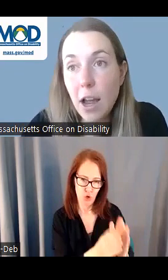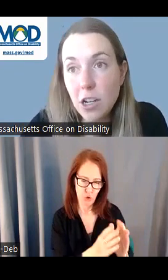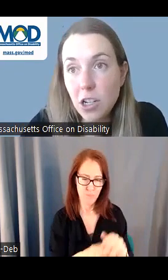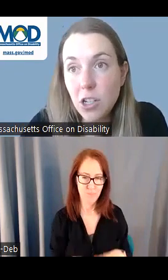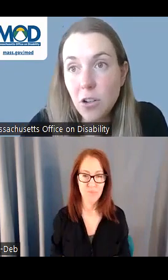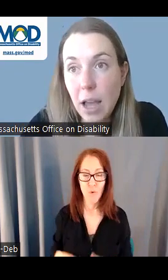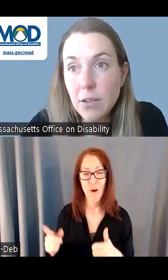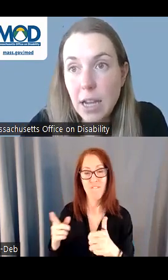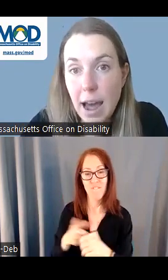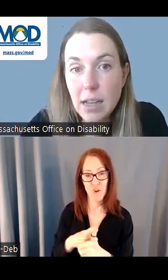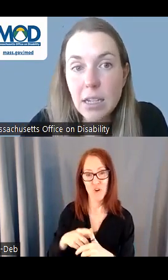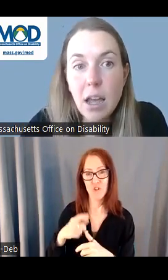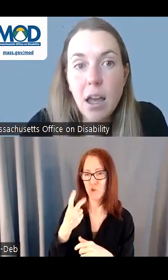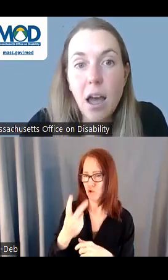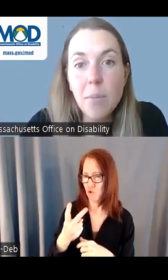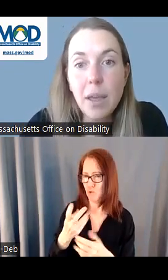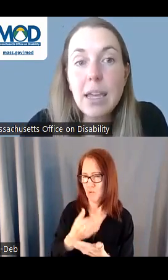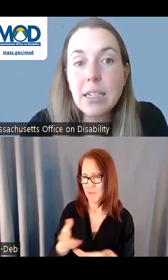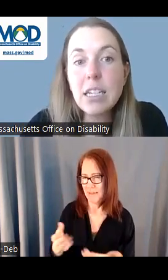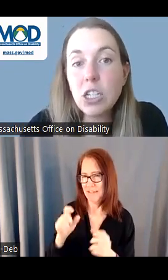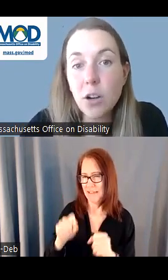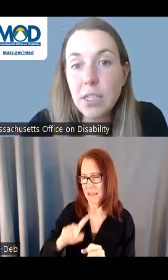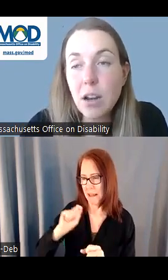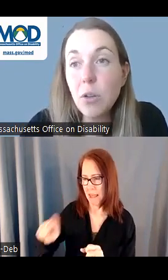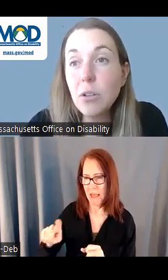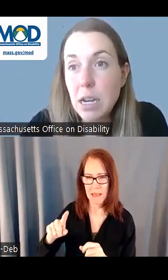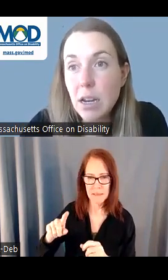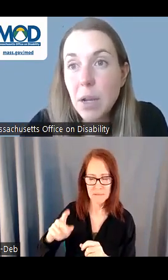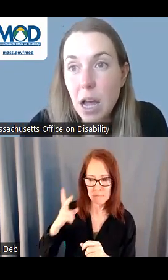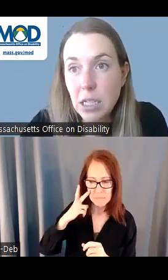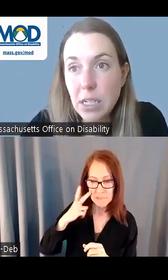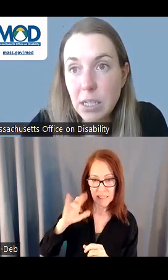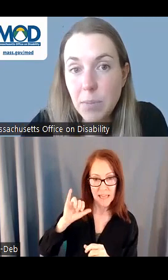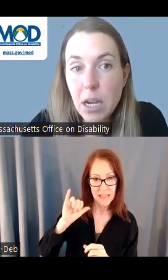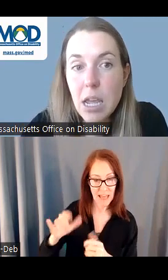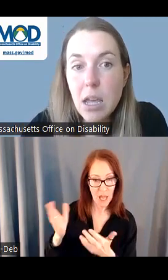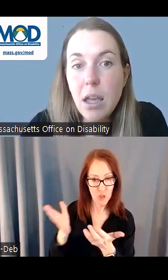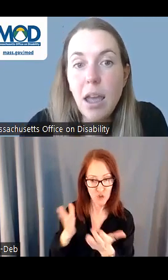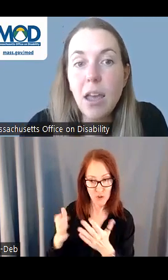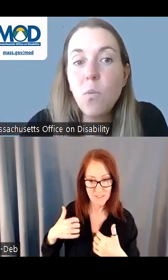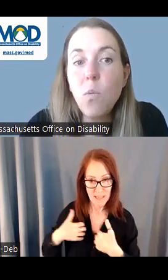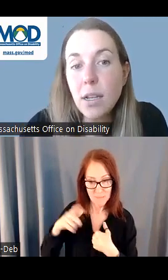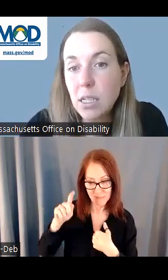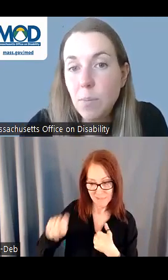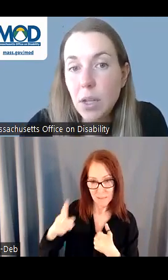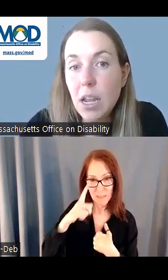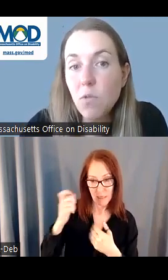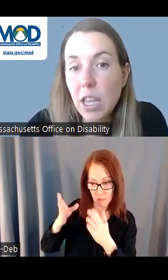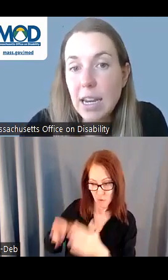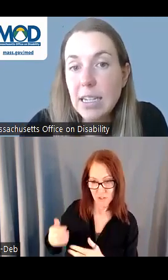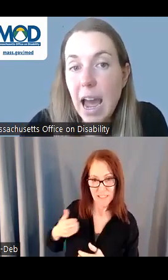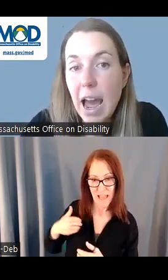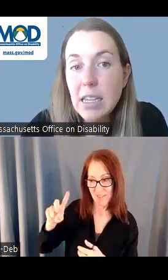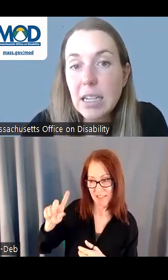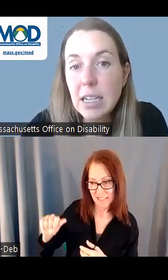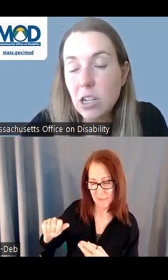two questions that you're allowed to ask. Is this service animal needed because of a disability? And what disability